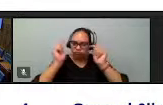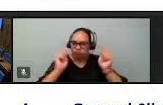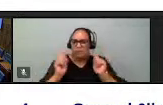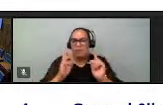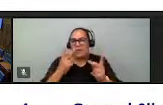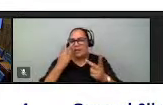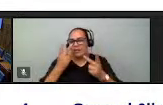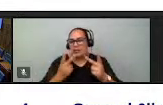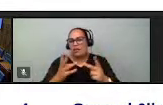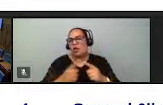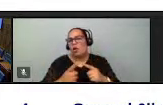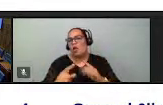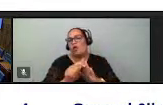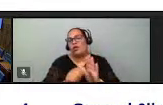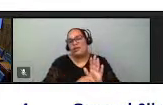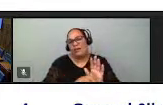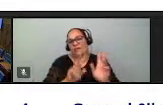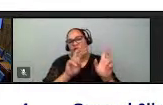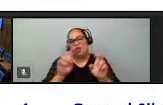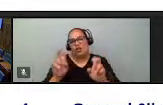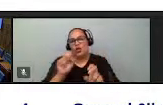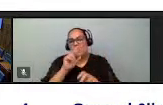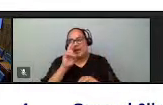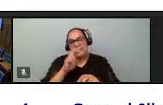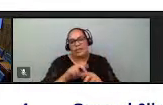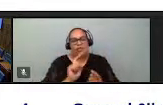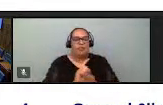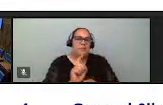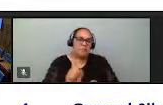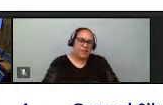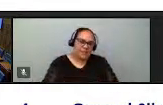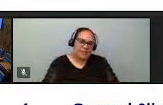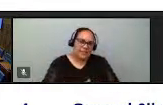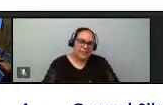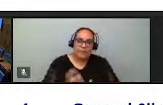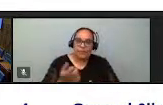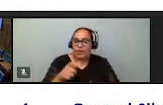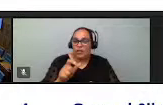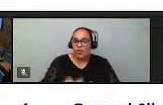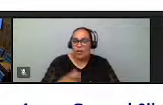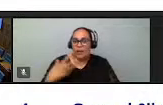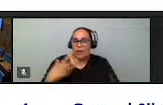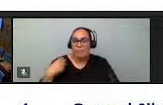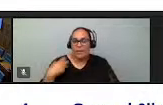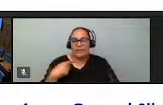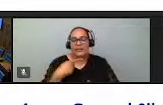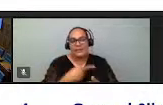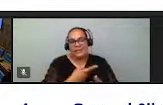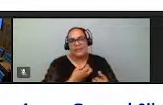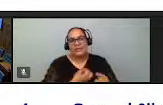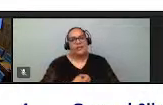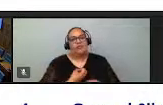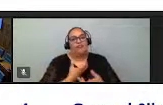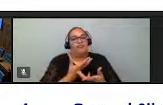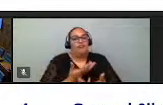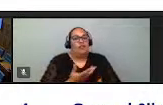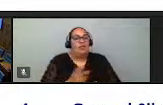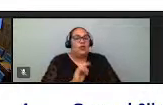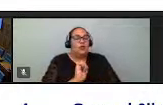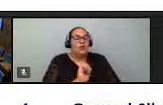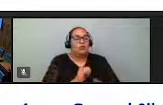look at the longer term issues that need to be addressed chair um Minister has expressed